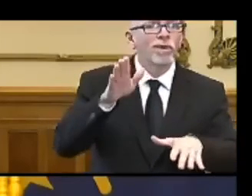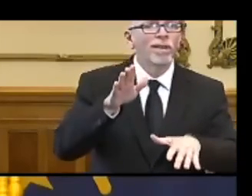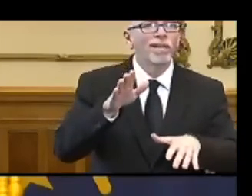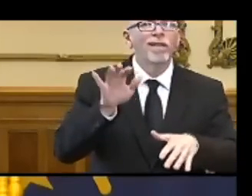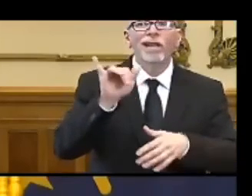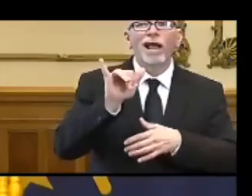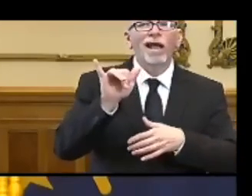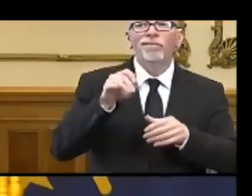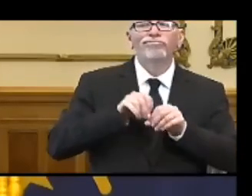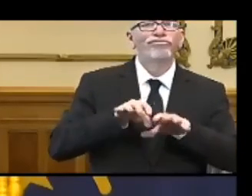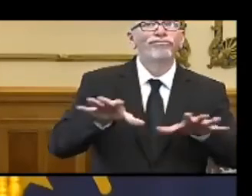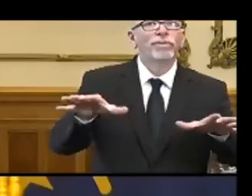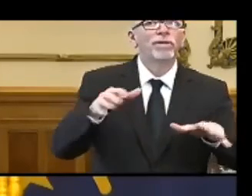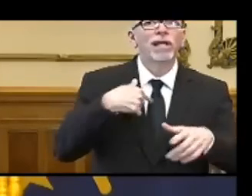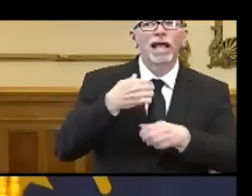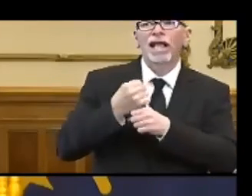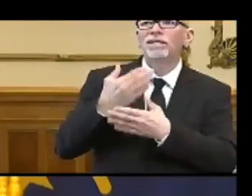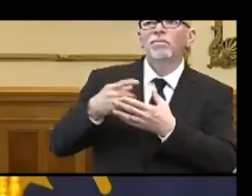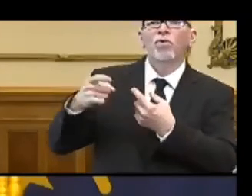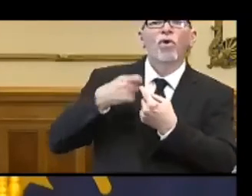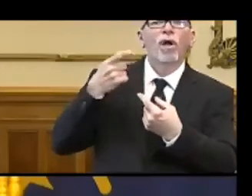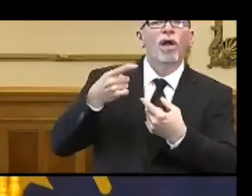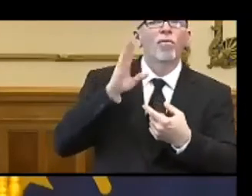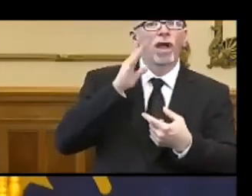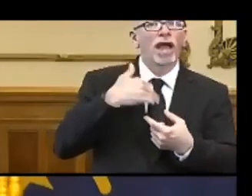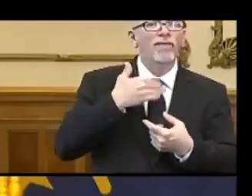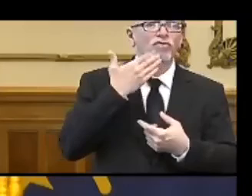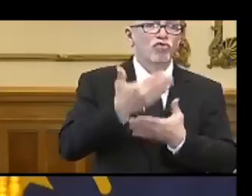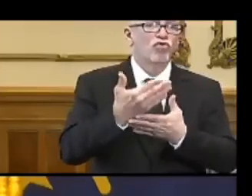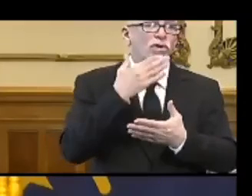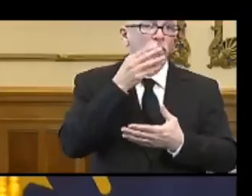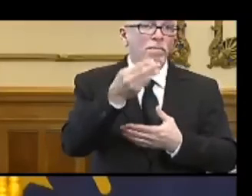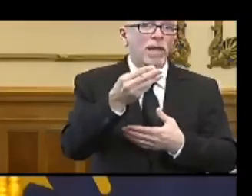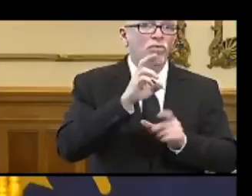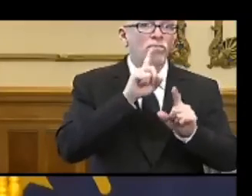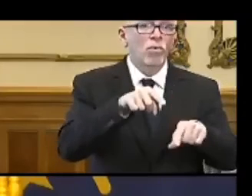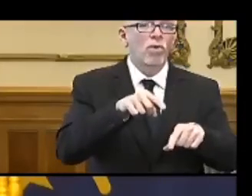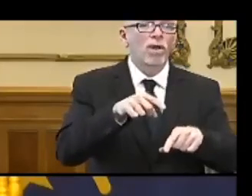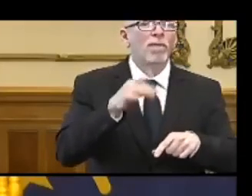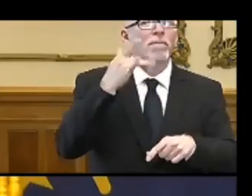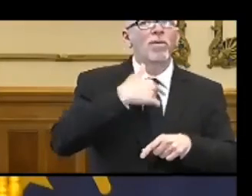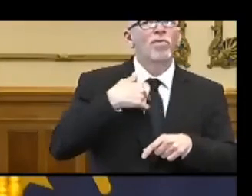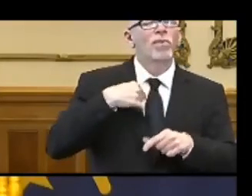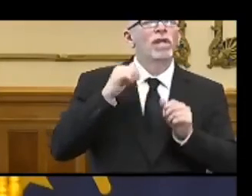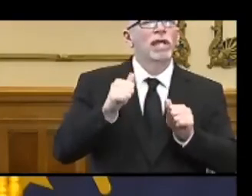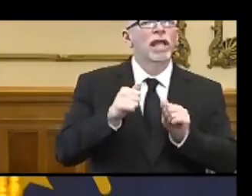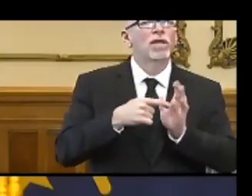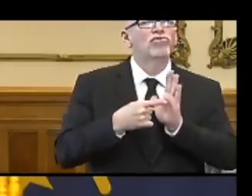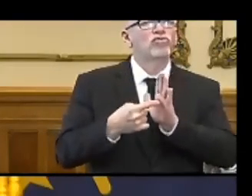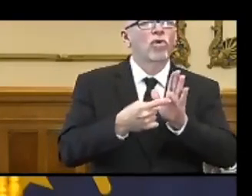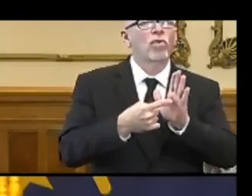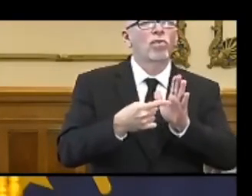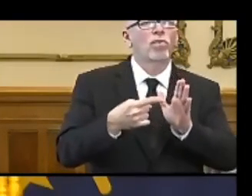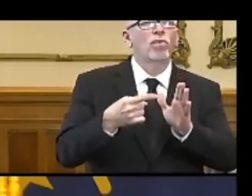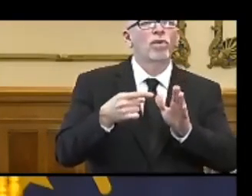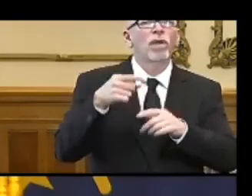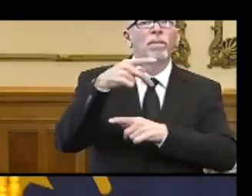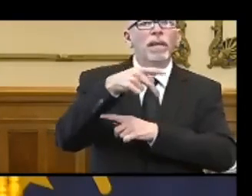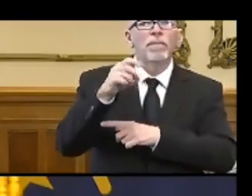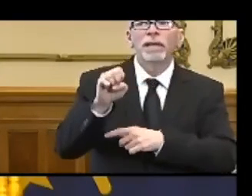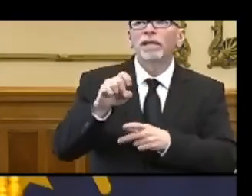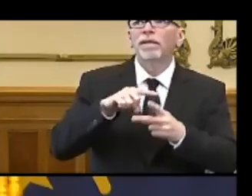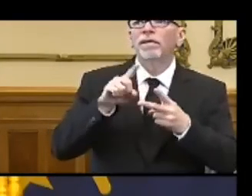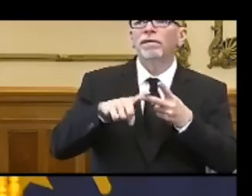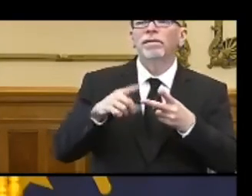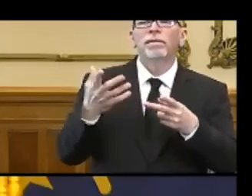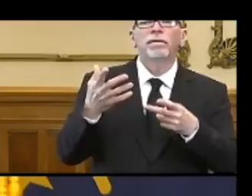I get calls. We're going to have a really good Monday report, because we're going to be able to show you, in terms of PPE, in terms of